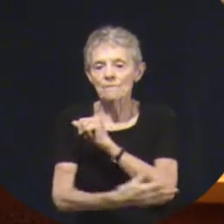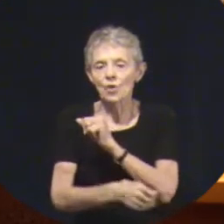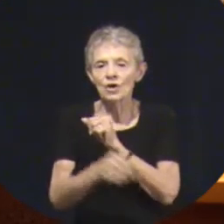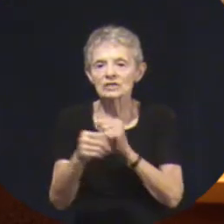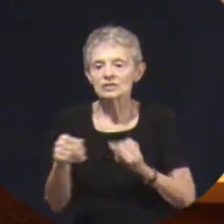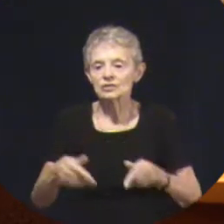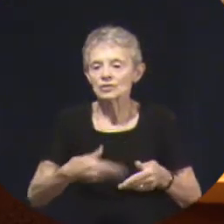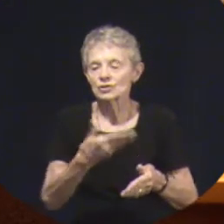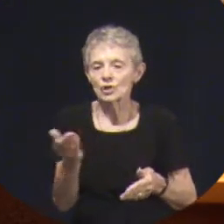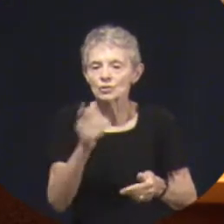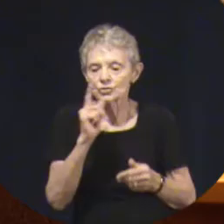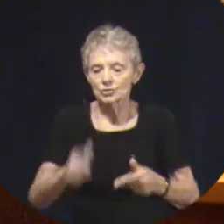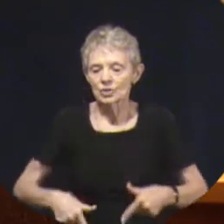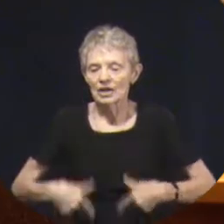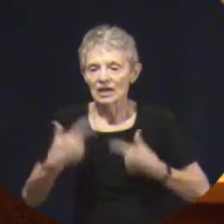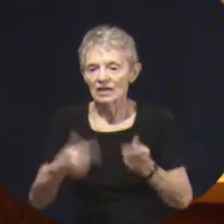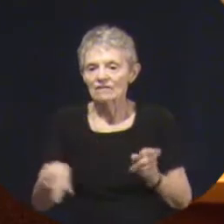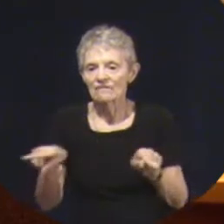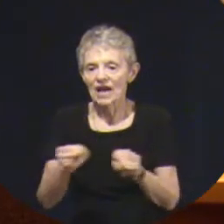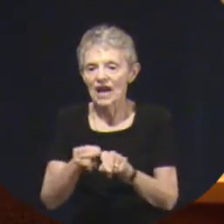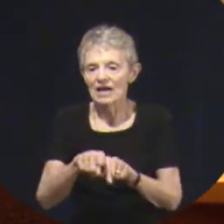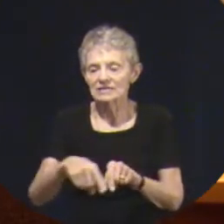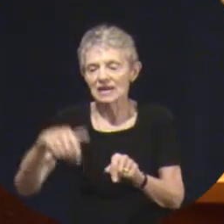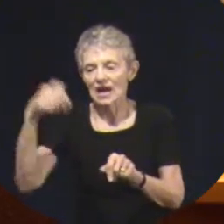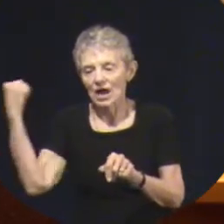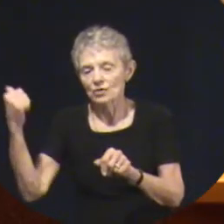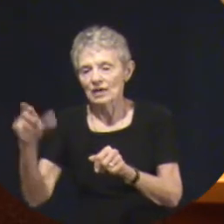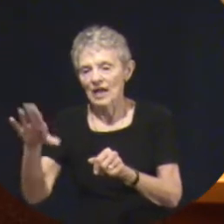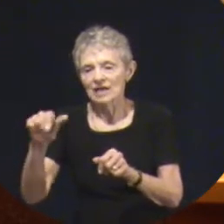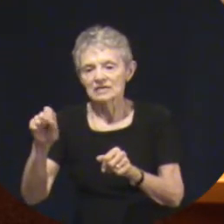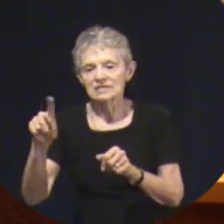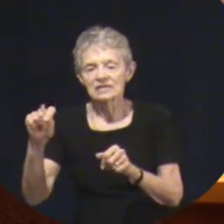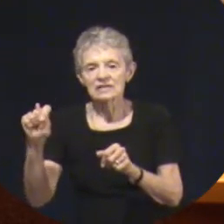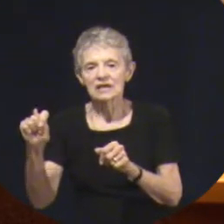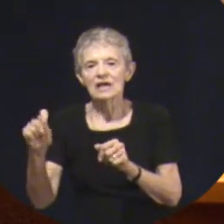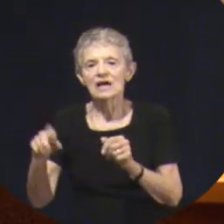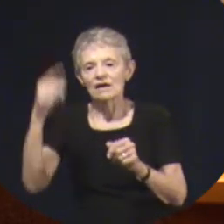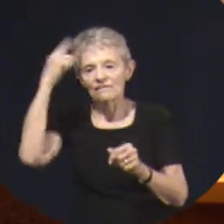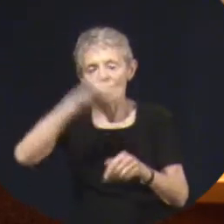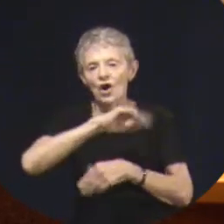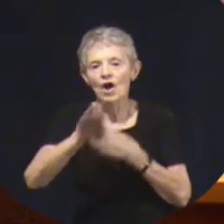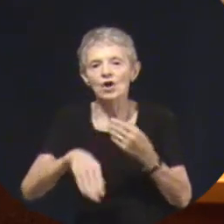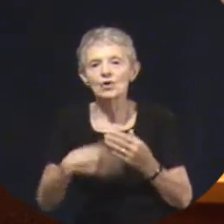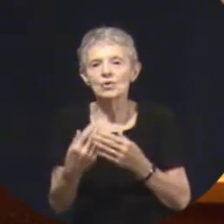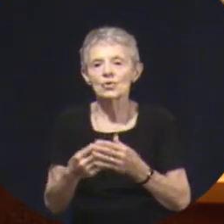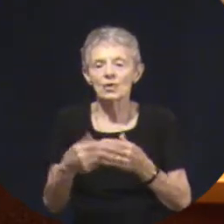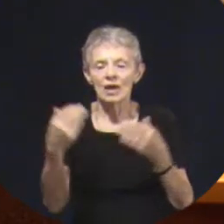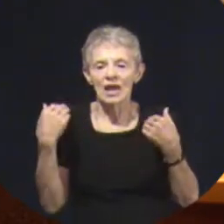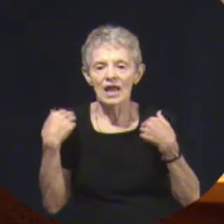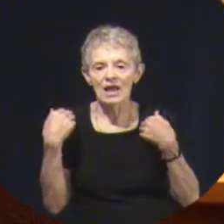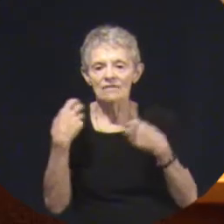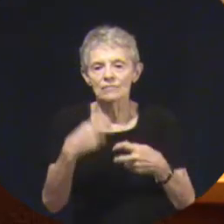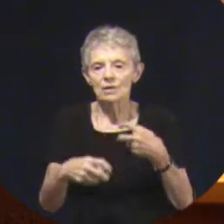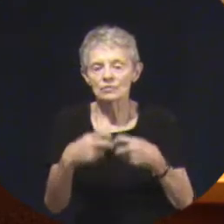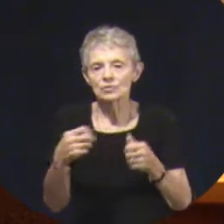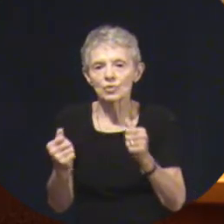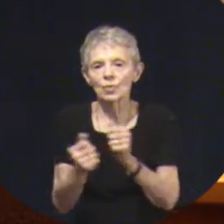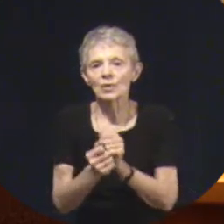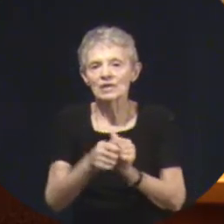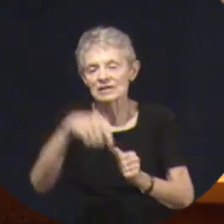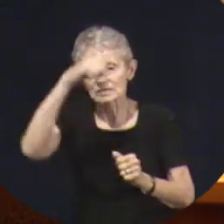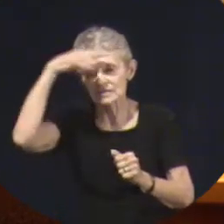outcasts. Let us pray to the Lord. Lord, hear our prayer. For those who endure summer storms, wildfires, and